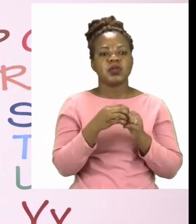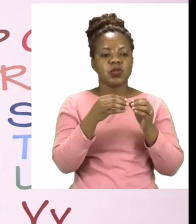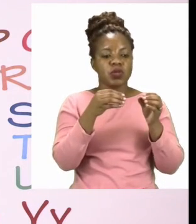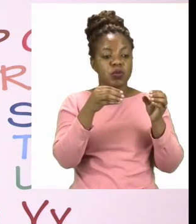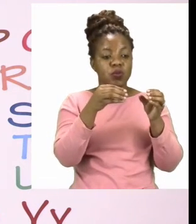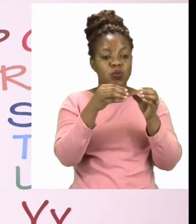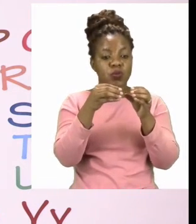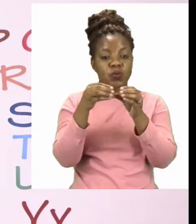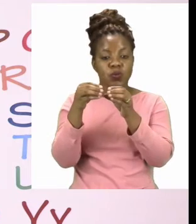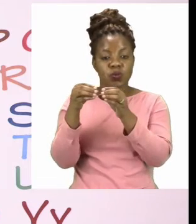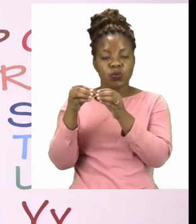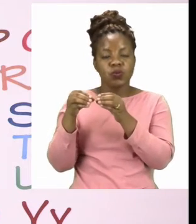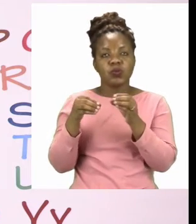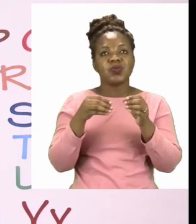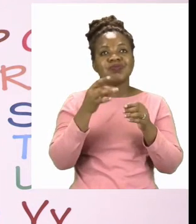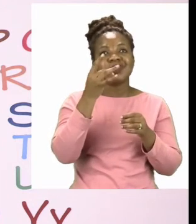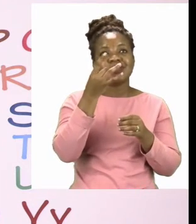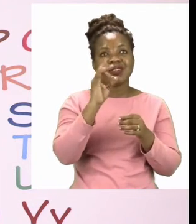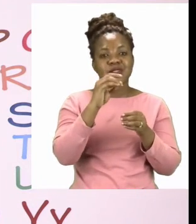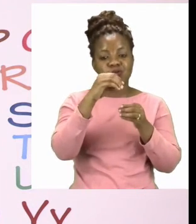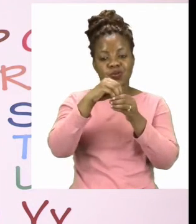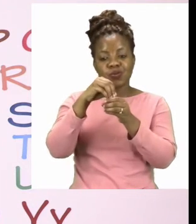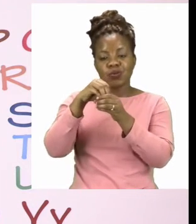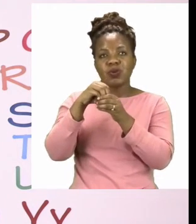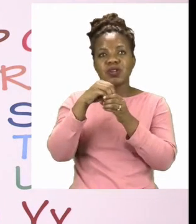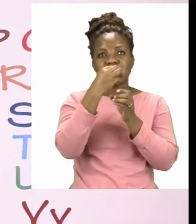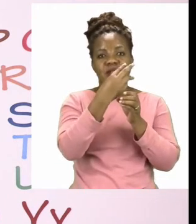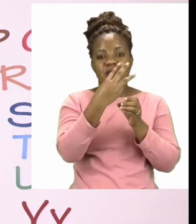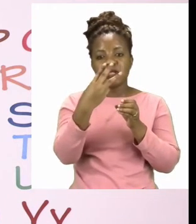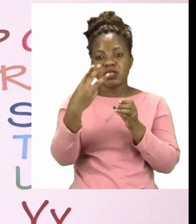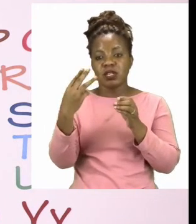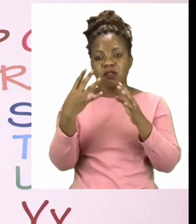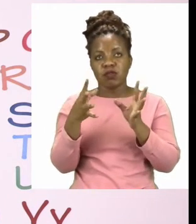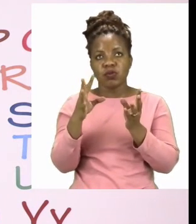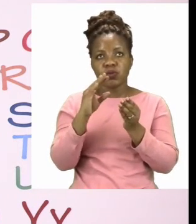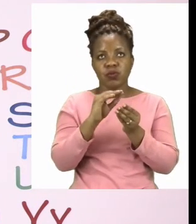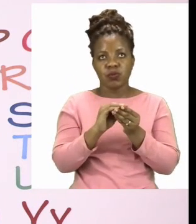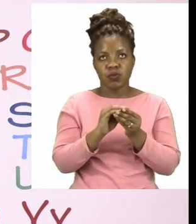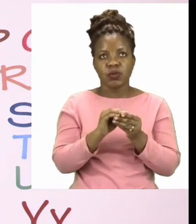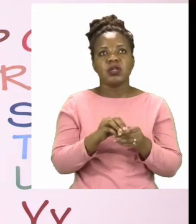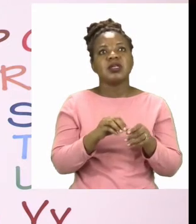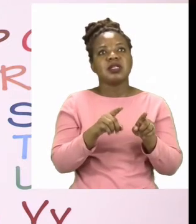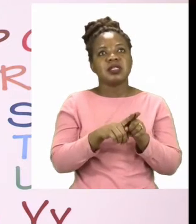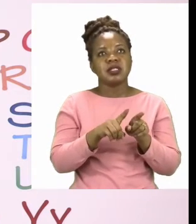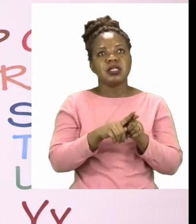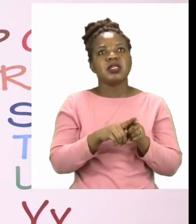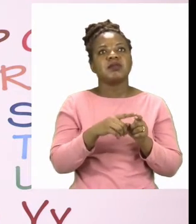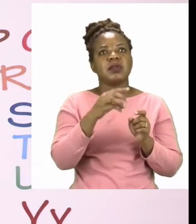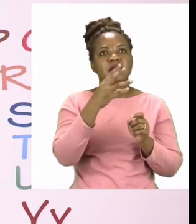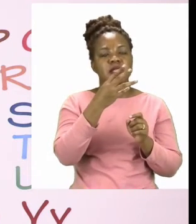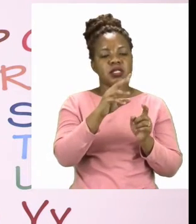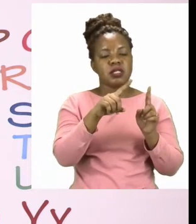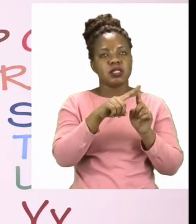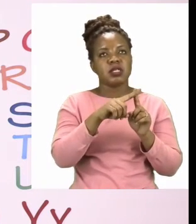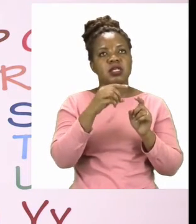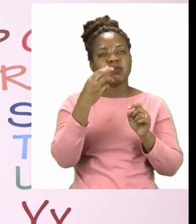6 sets of 3. And you will write your answers on the other side. Remember, if you don't